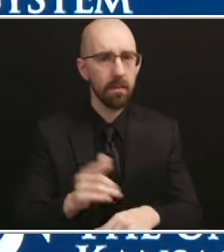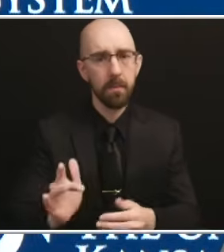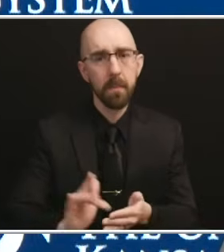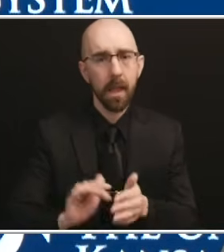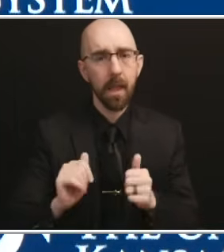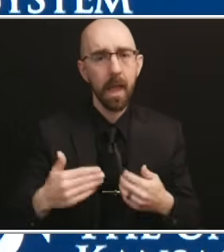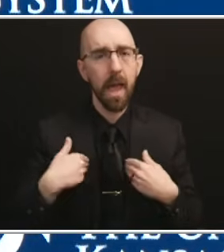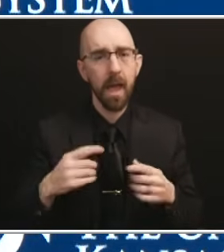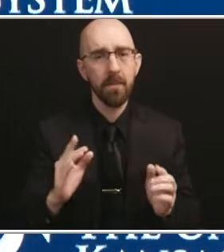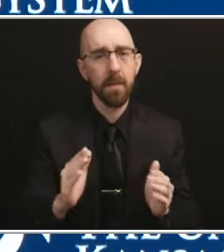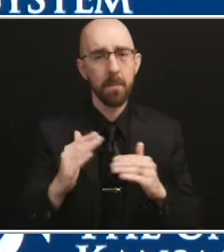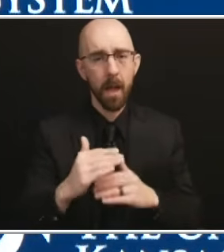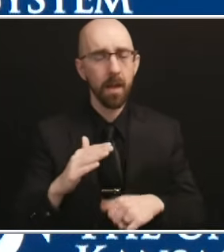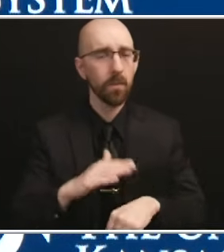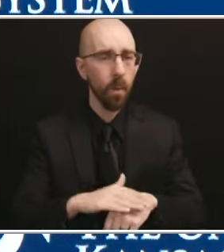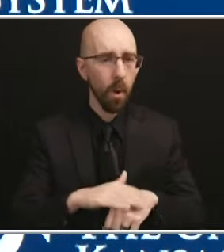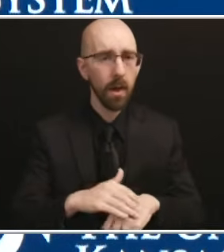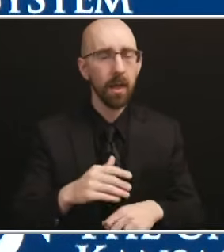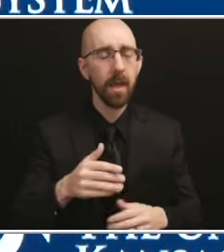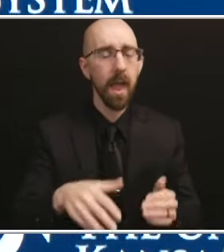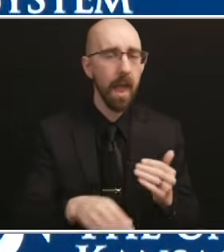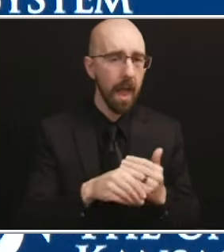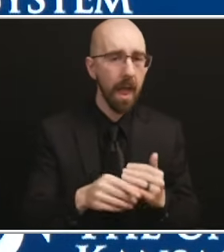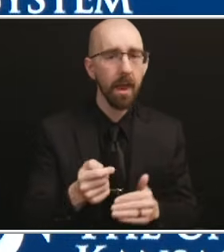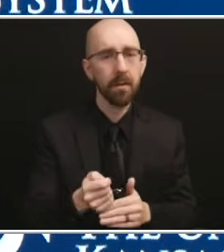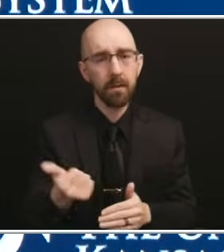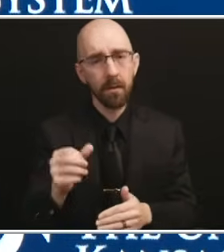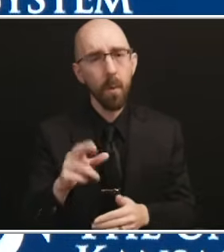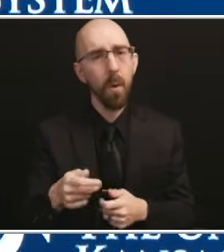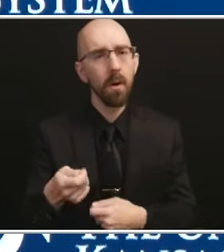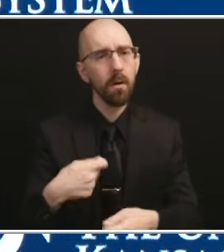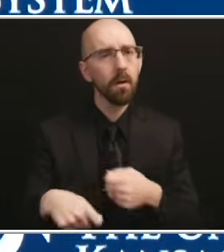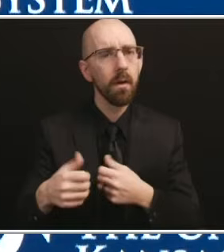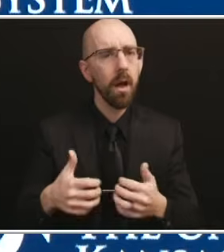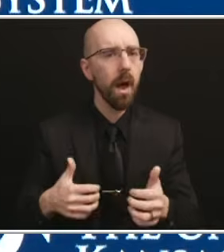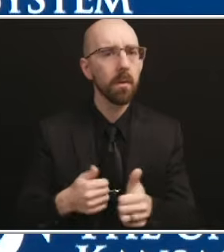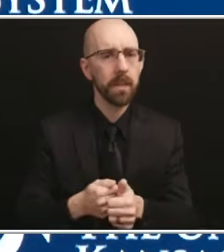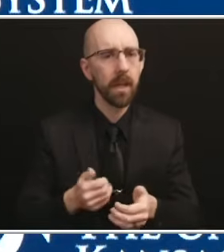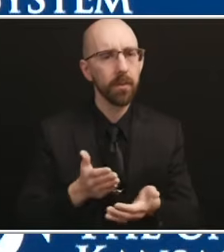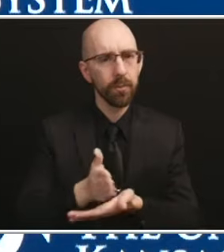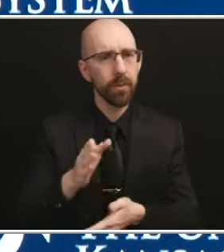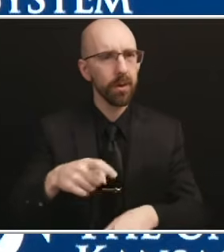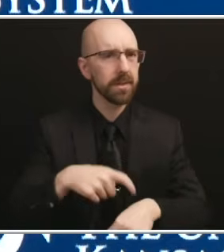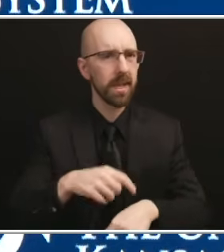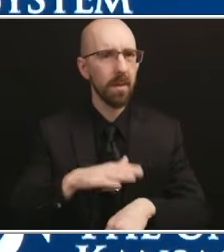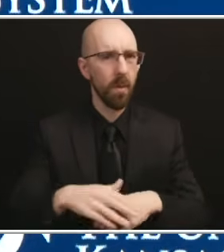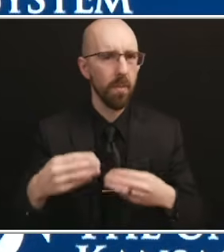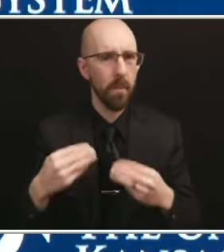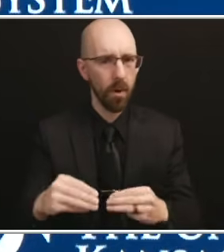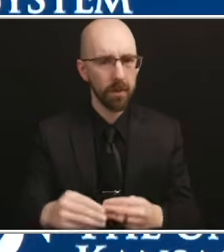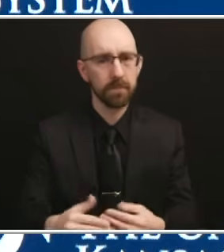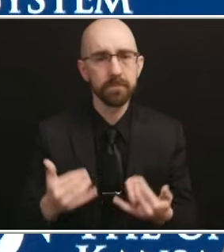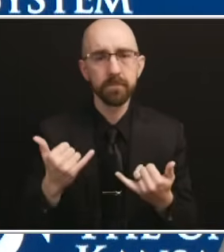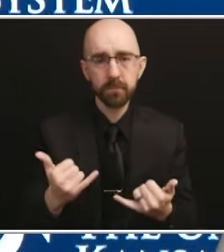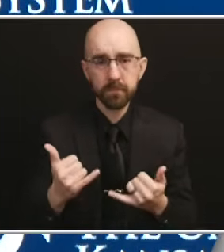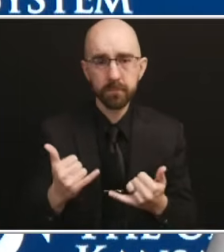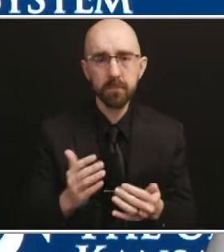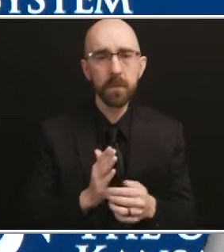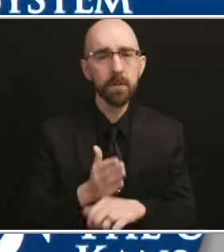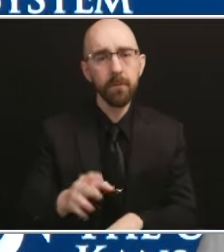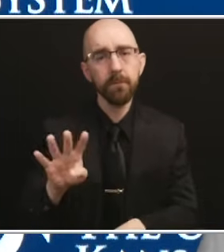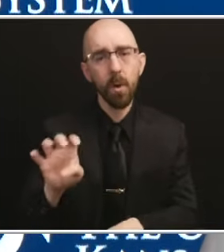warning added or taken away or updated throughout their tenure on the market. And right now, it should be stated that there are over 400